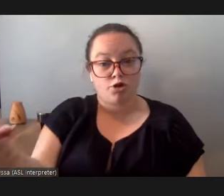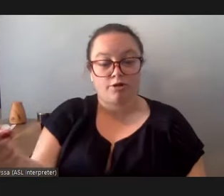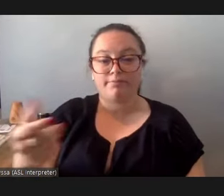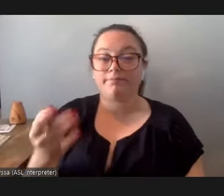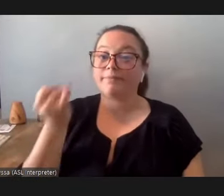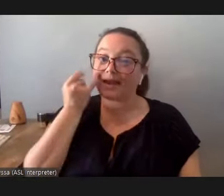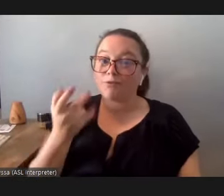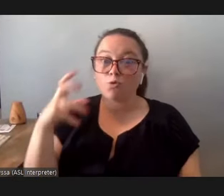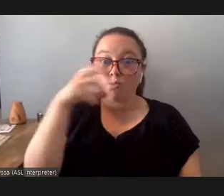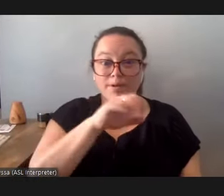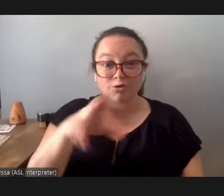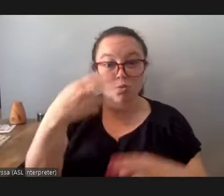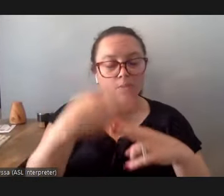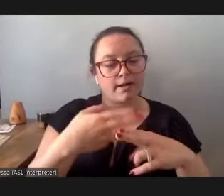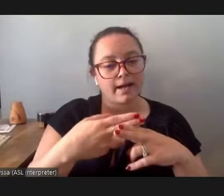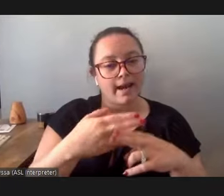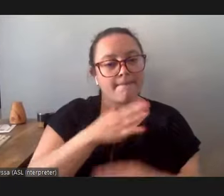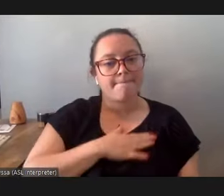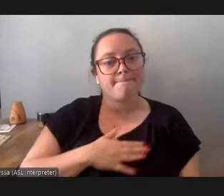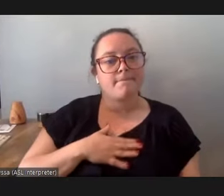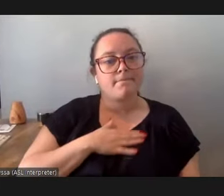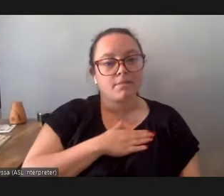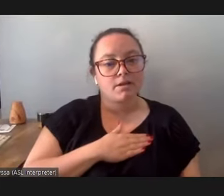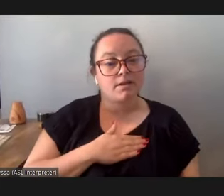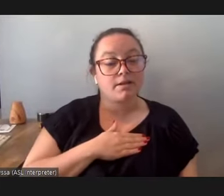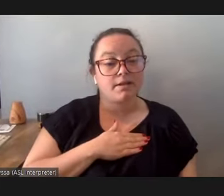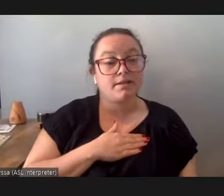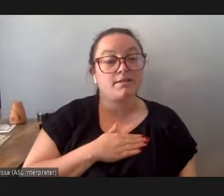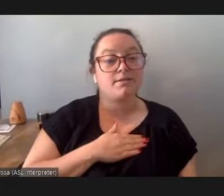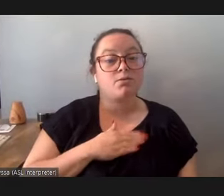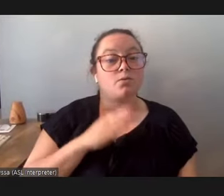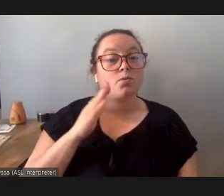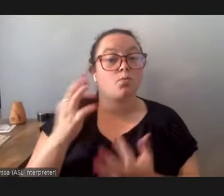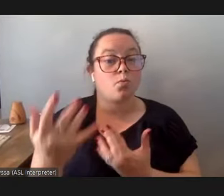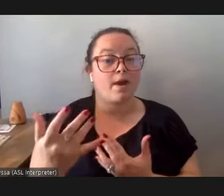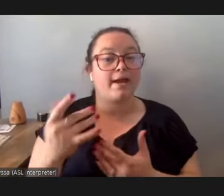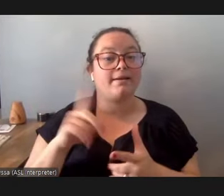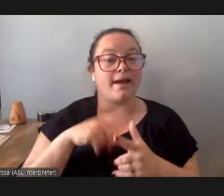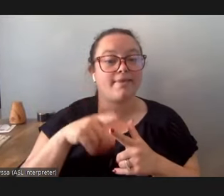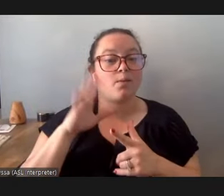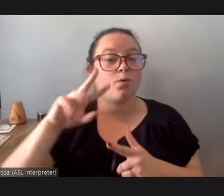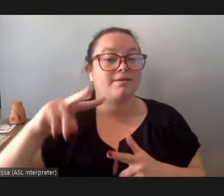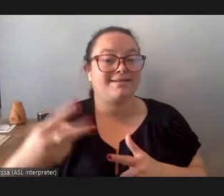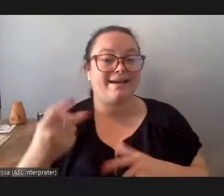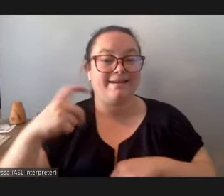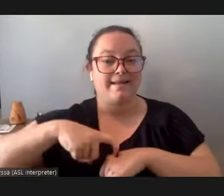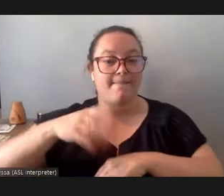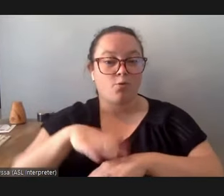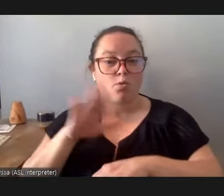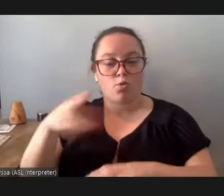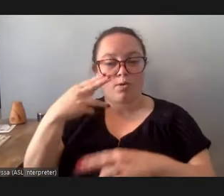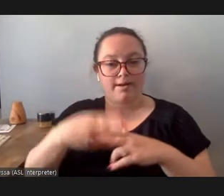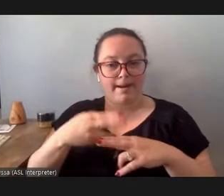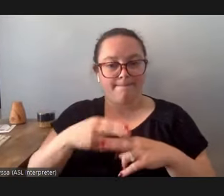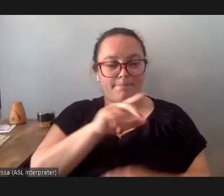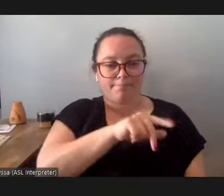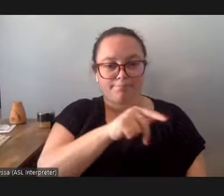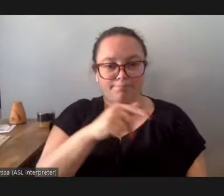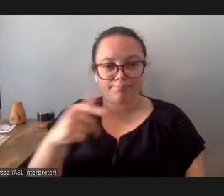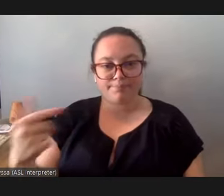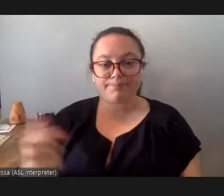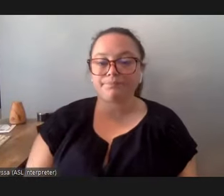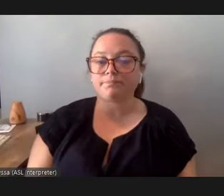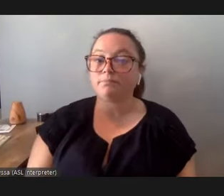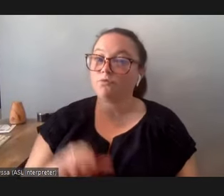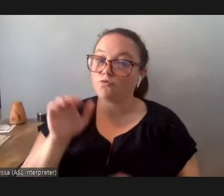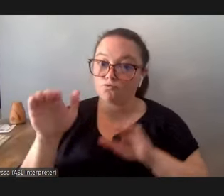time after all speakers in attendance have been called a first time. As a reminder, this webinar is being live casted and